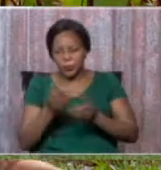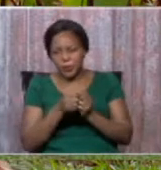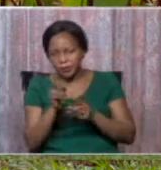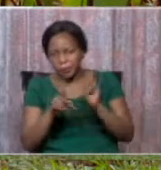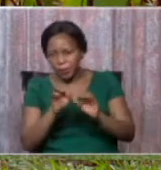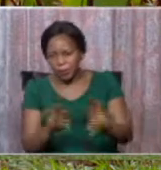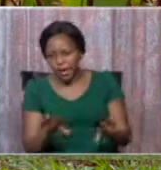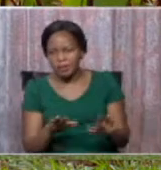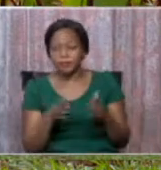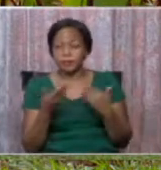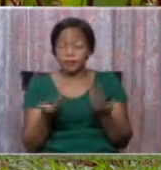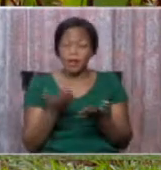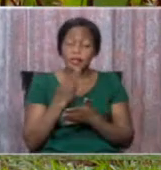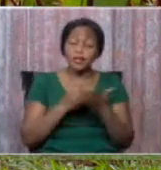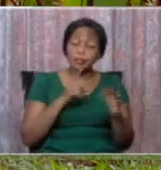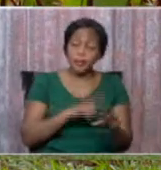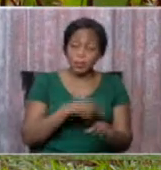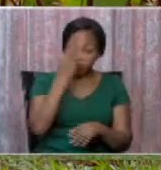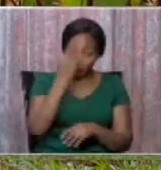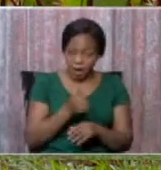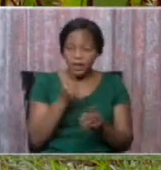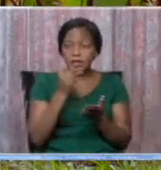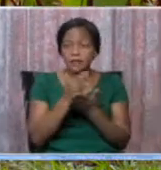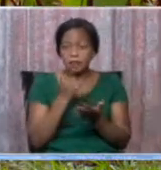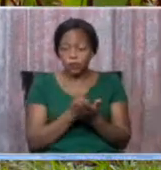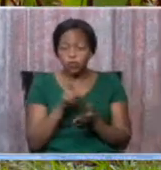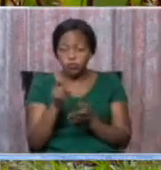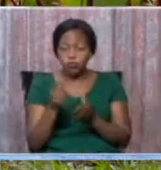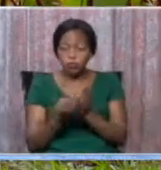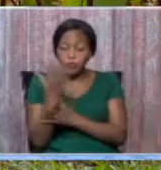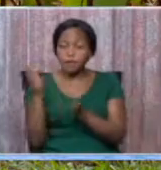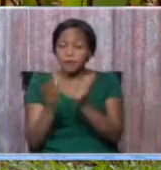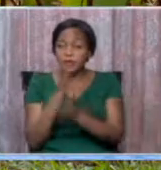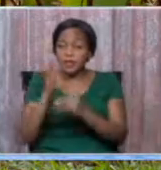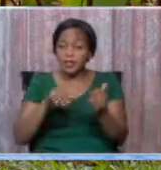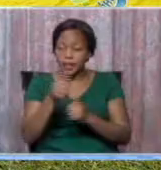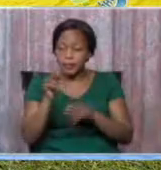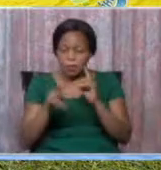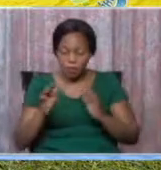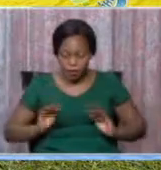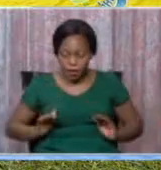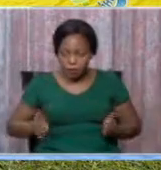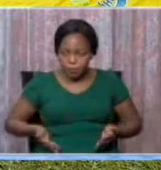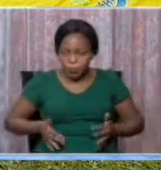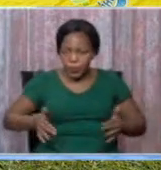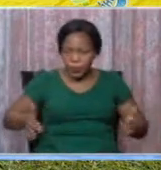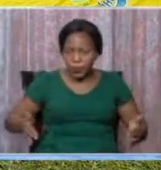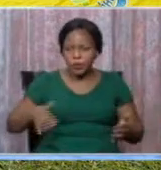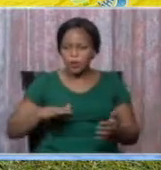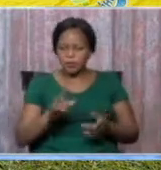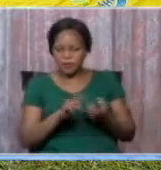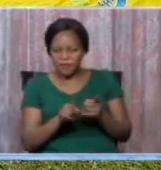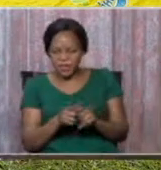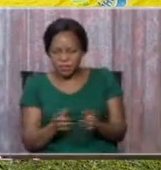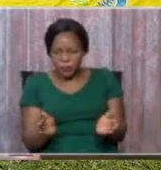So it can cause a disturbed body image. But if we all understand that this is a normal process,